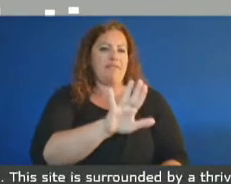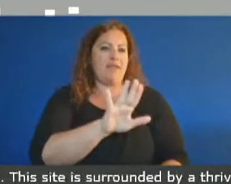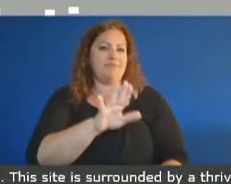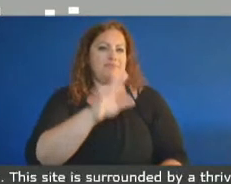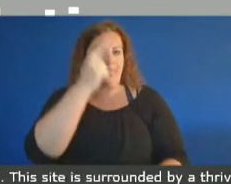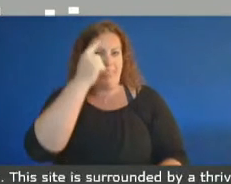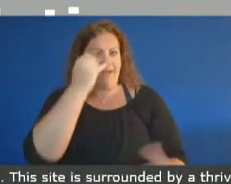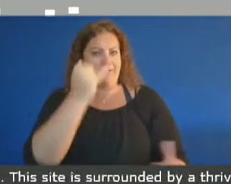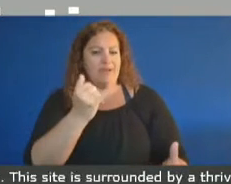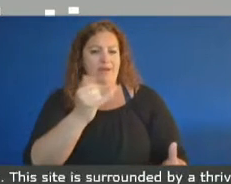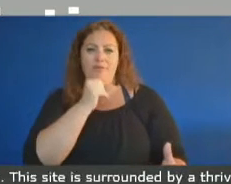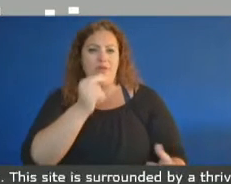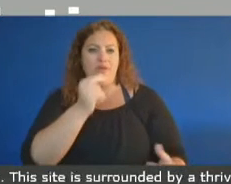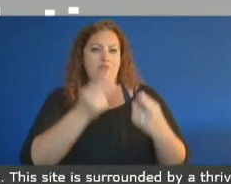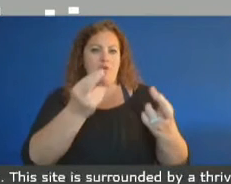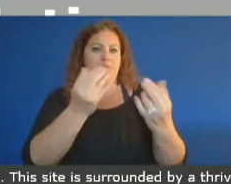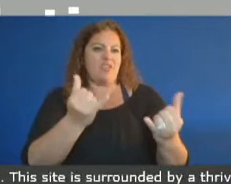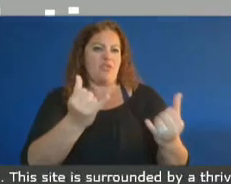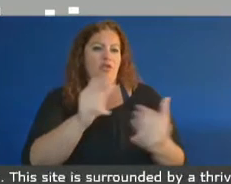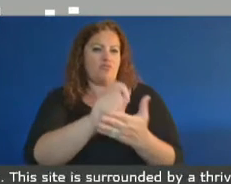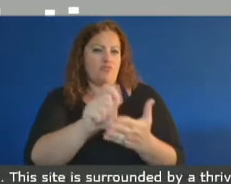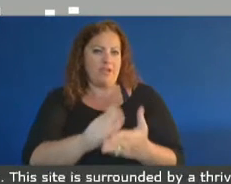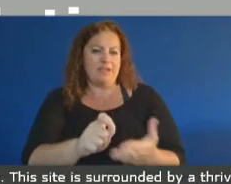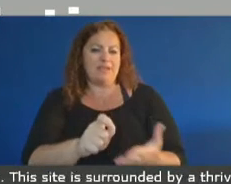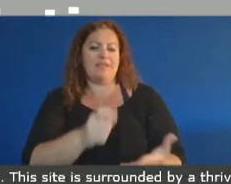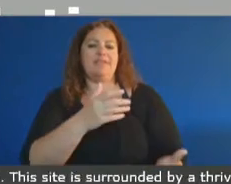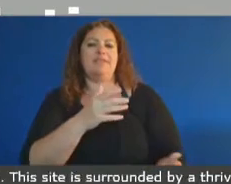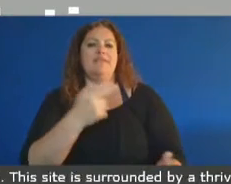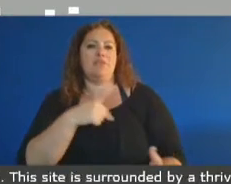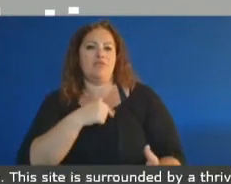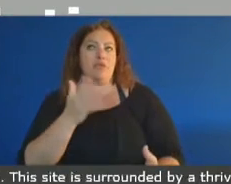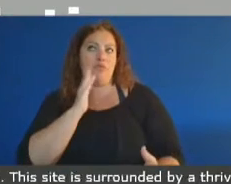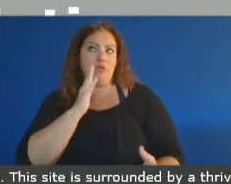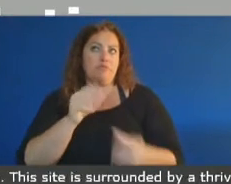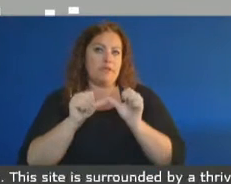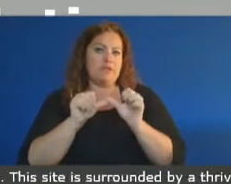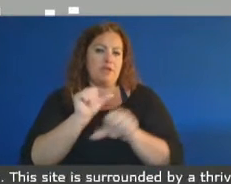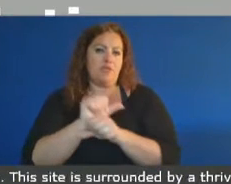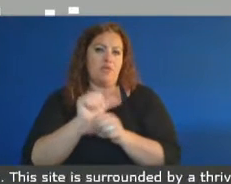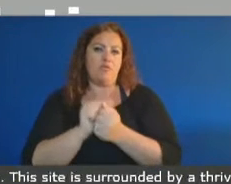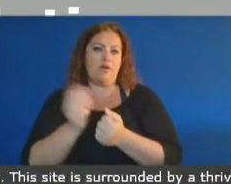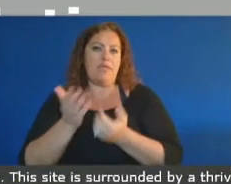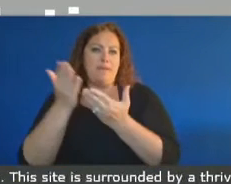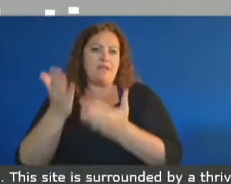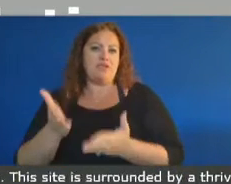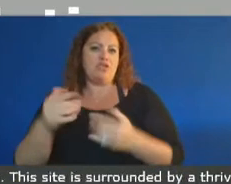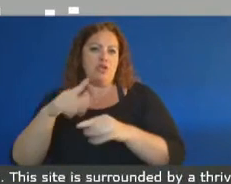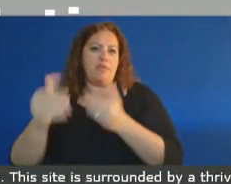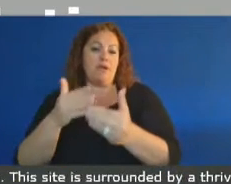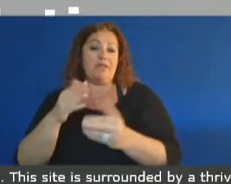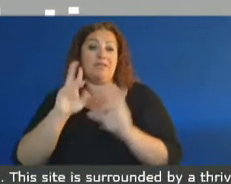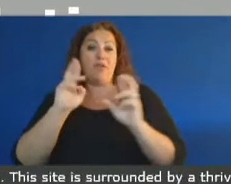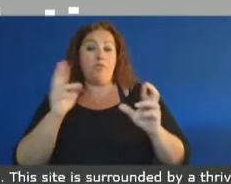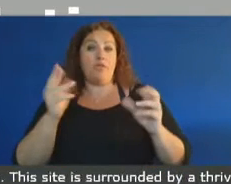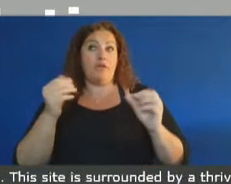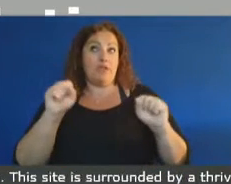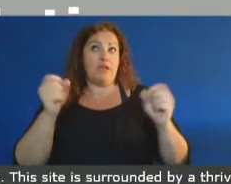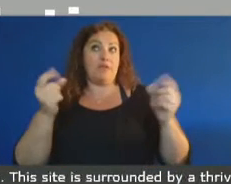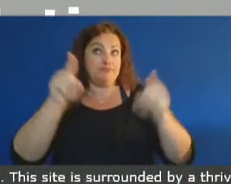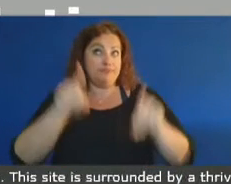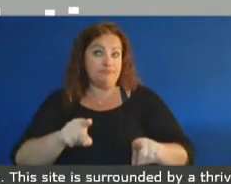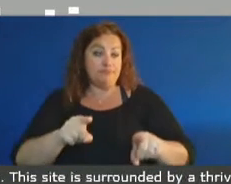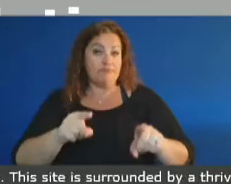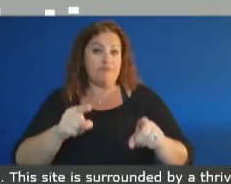current form we'll continue to work with the petitioner as they go through the process and uh hopefully get to an outcome where we can all uh look at this project in a